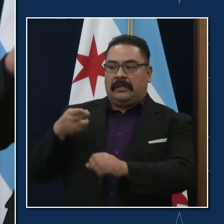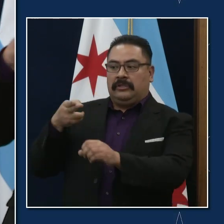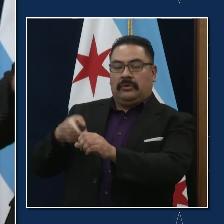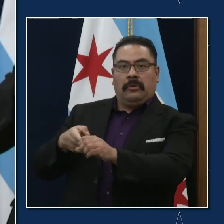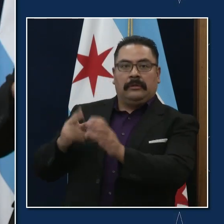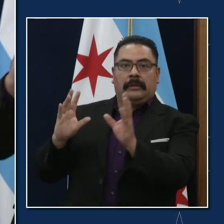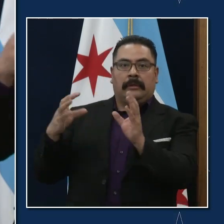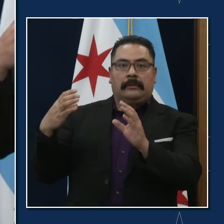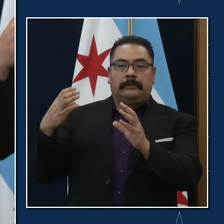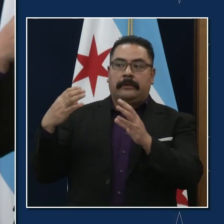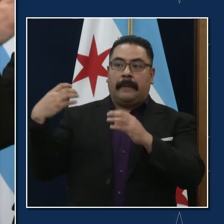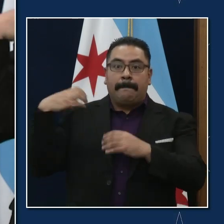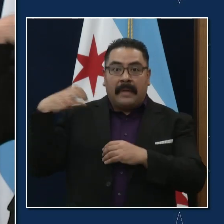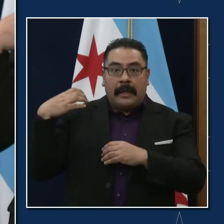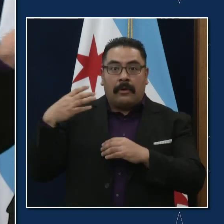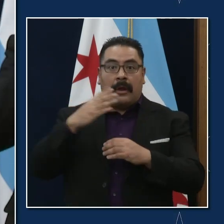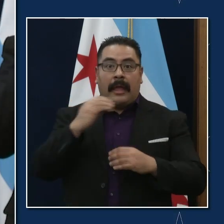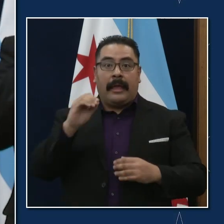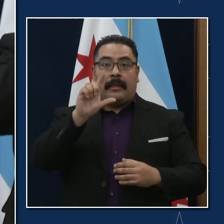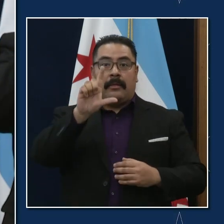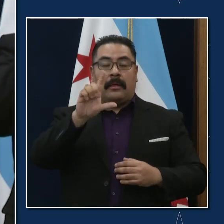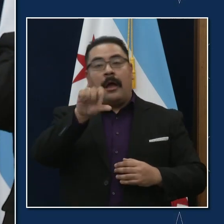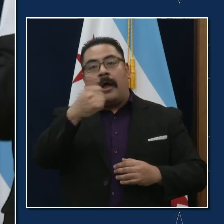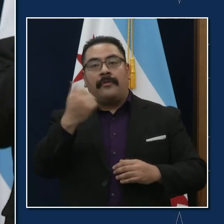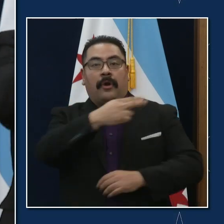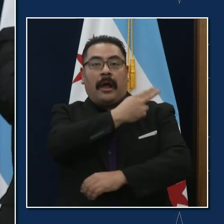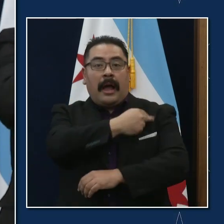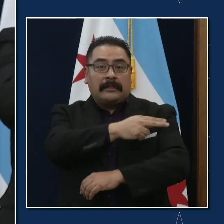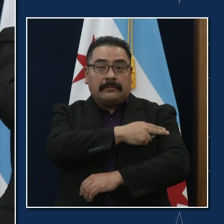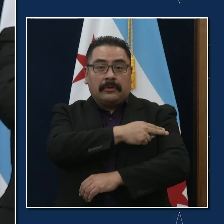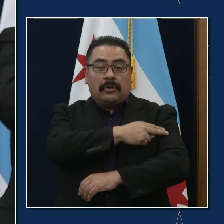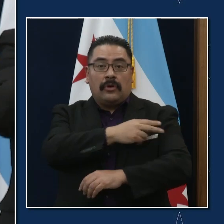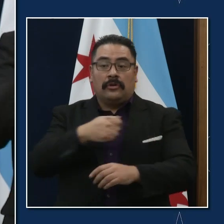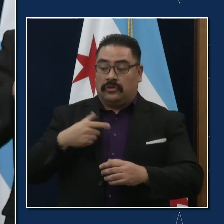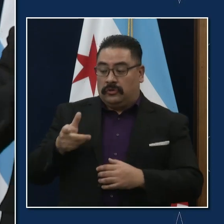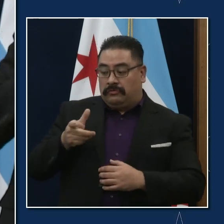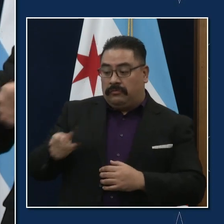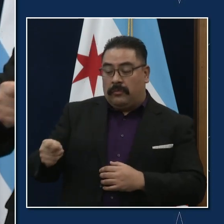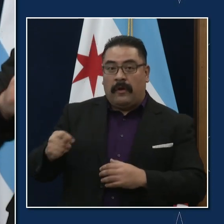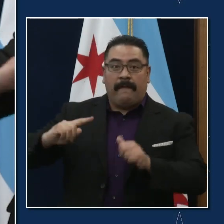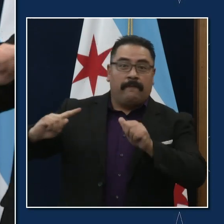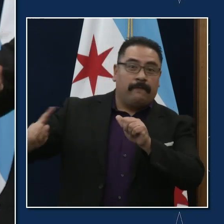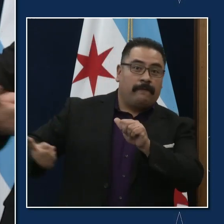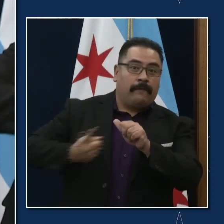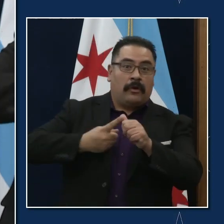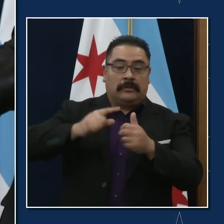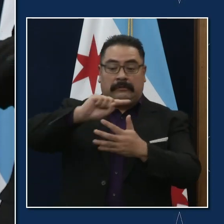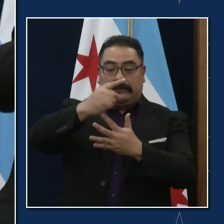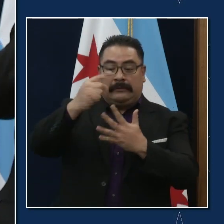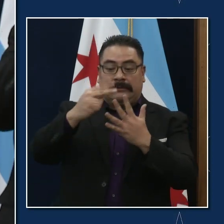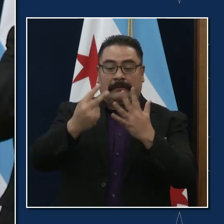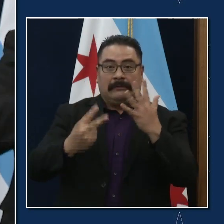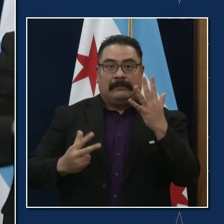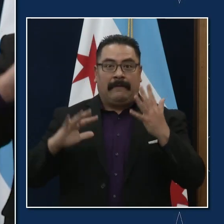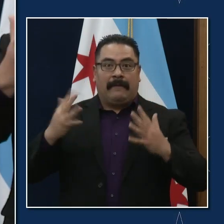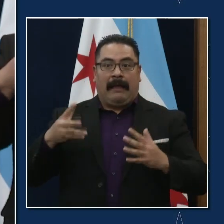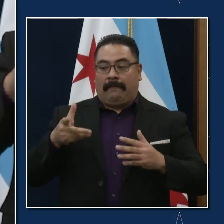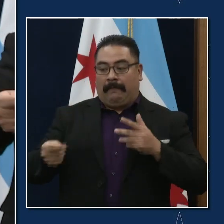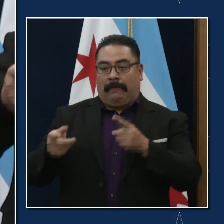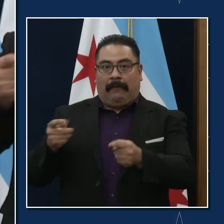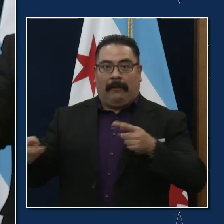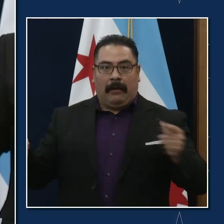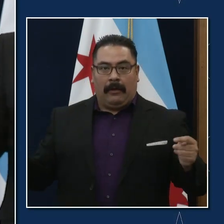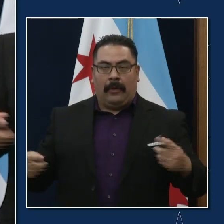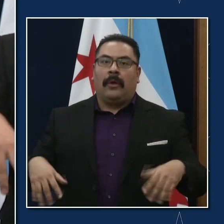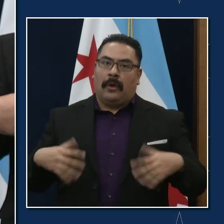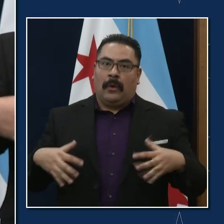mayor at the Loretto Hospital to administer one of the first 5 doses of the vaccine. A